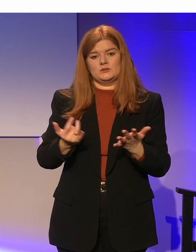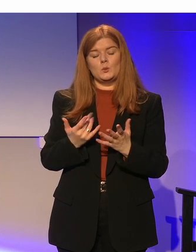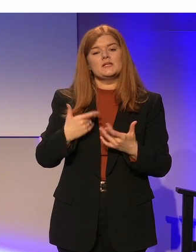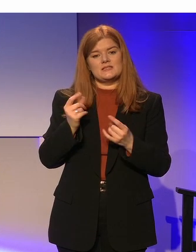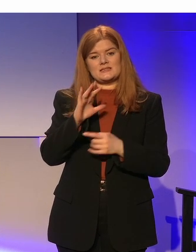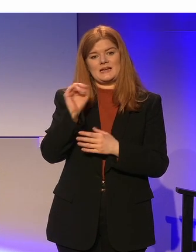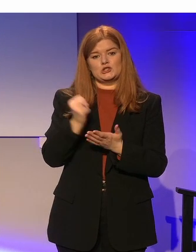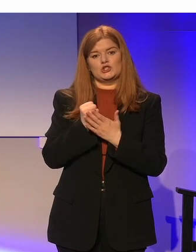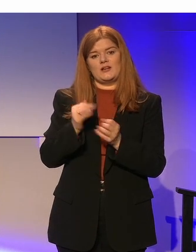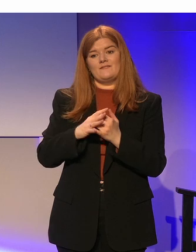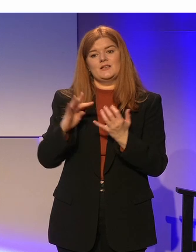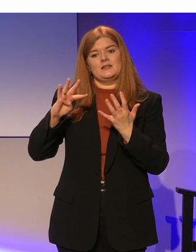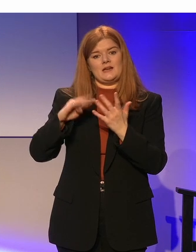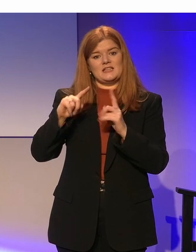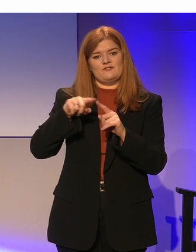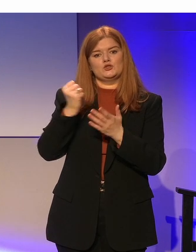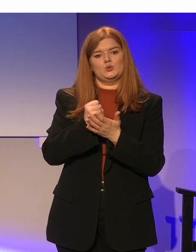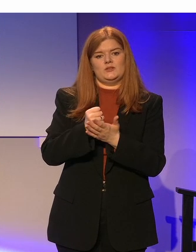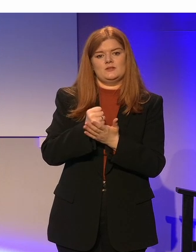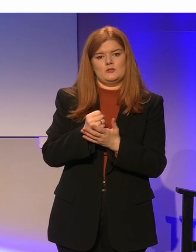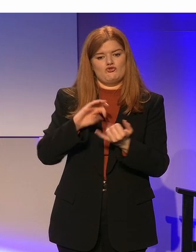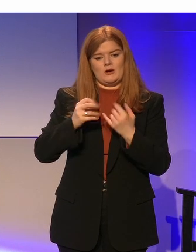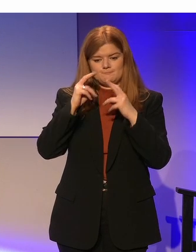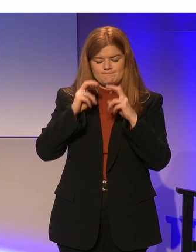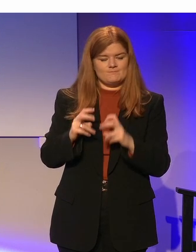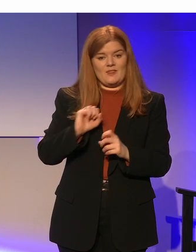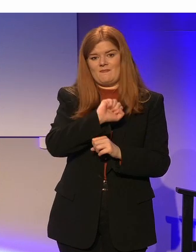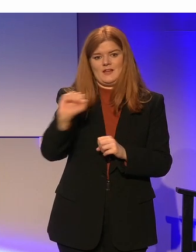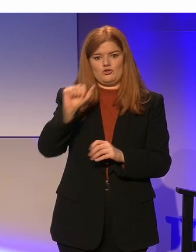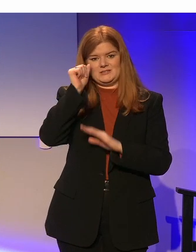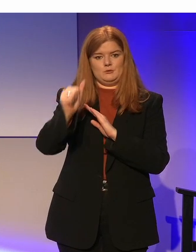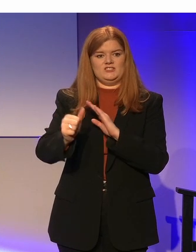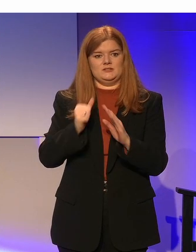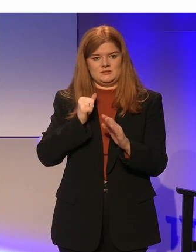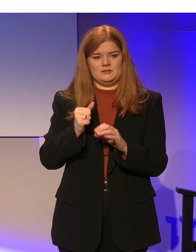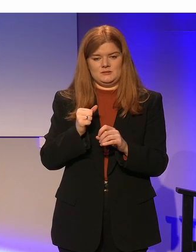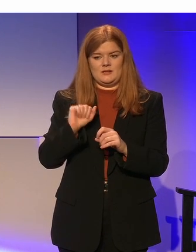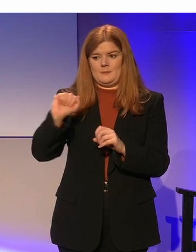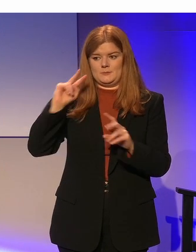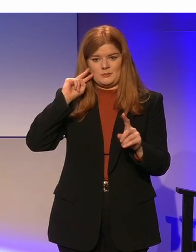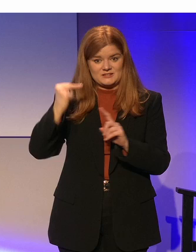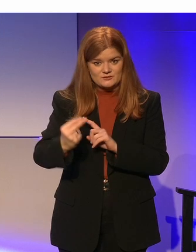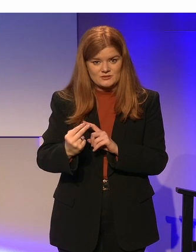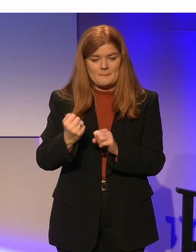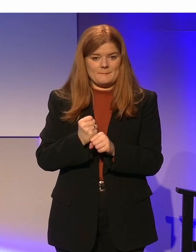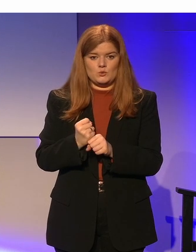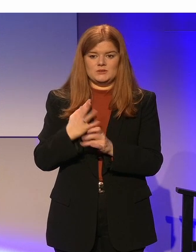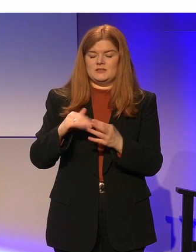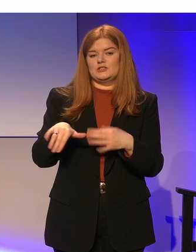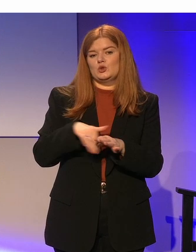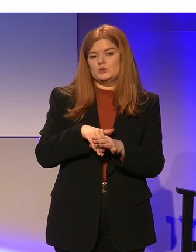we did case studies of 9 pupils to explore their experience, their perspective on